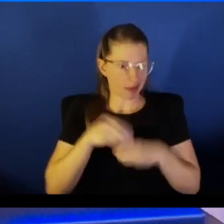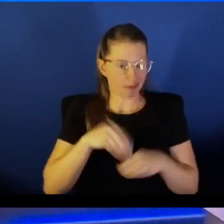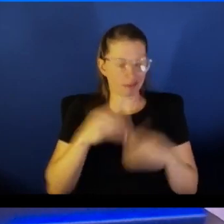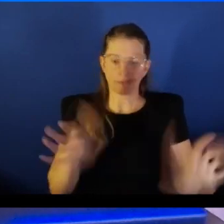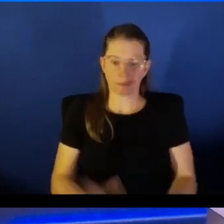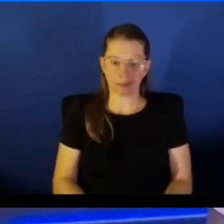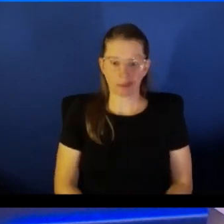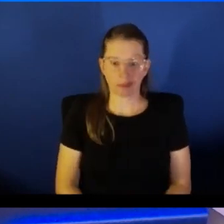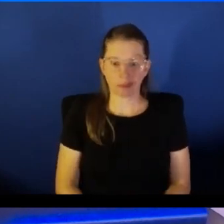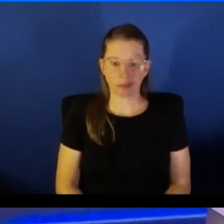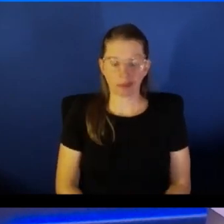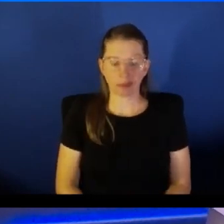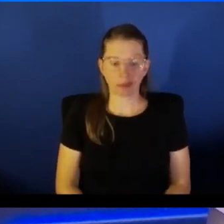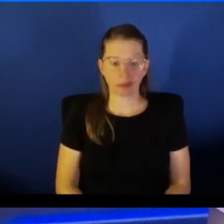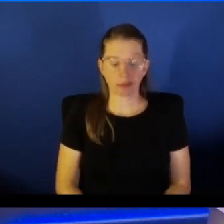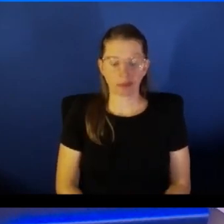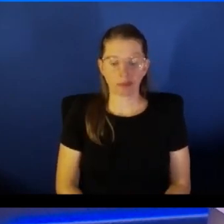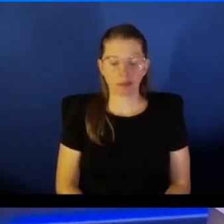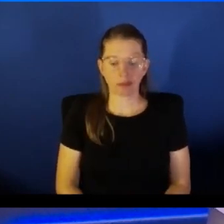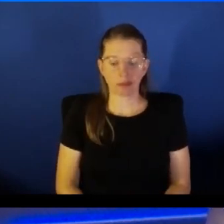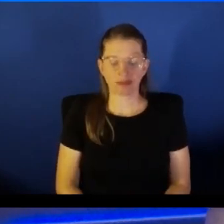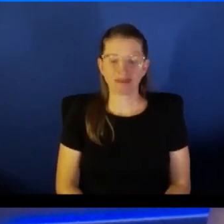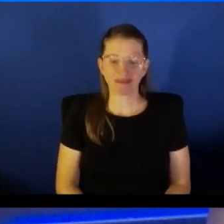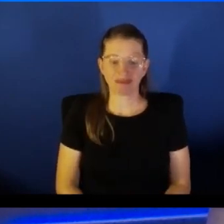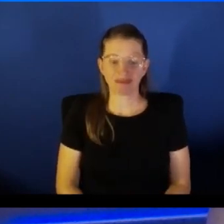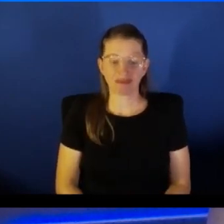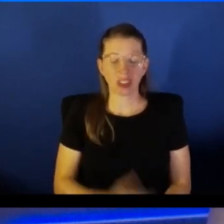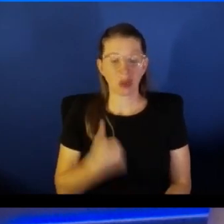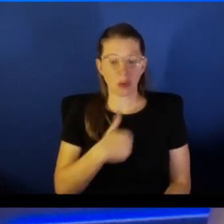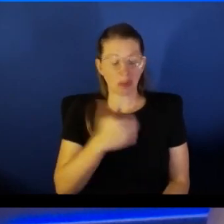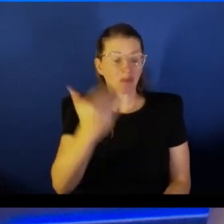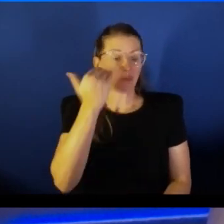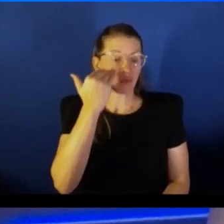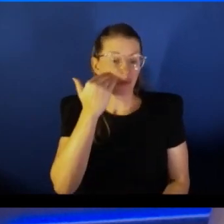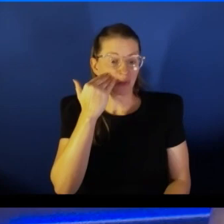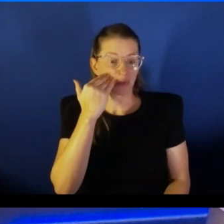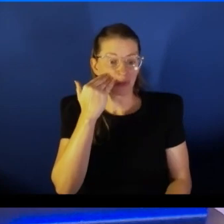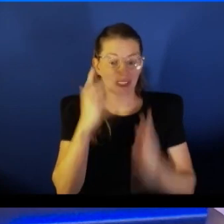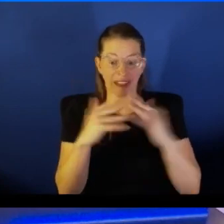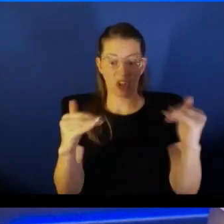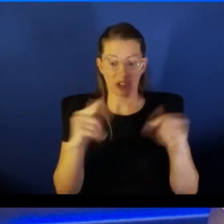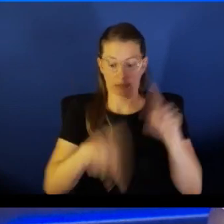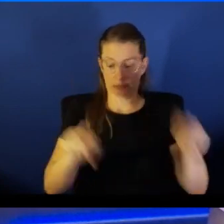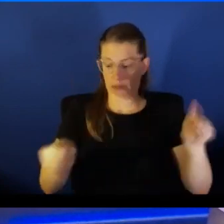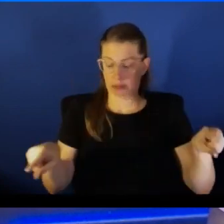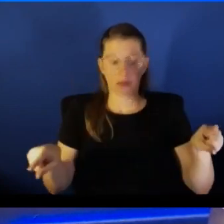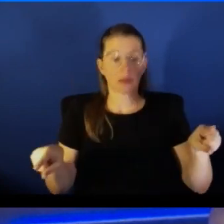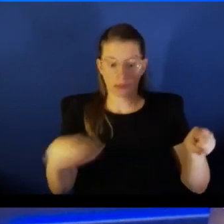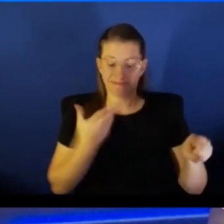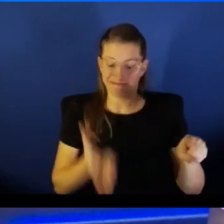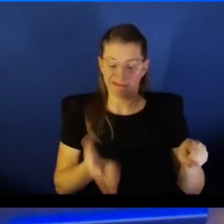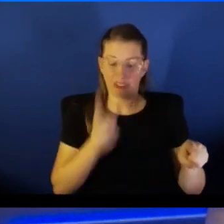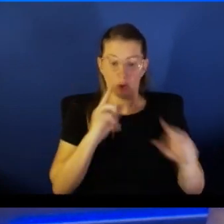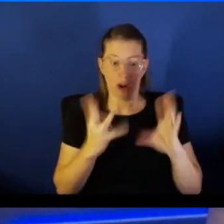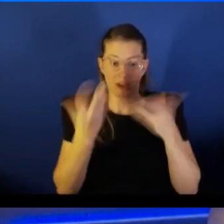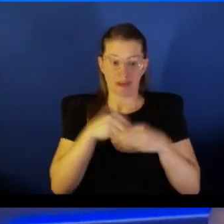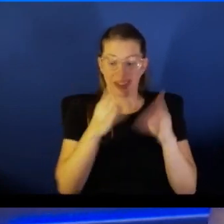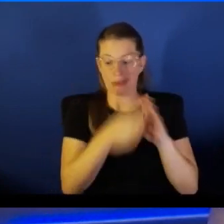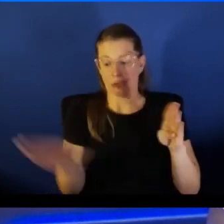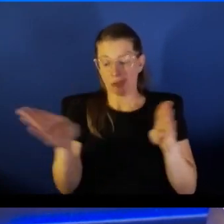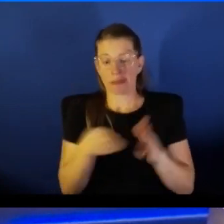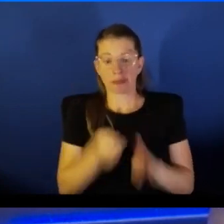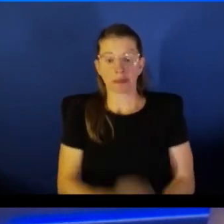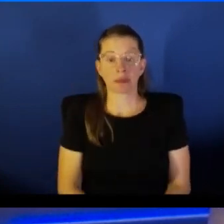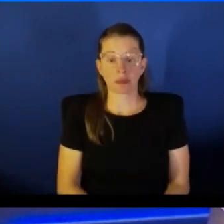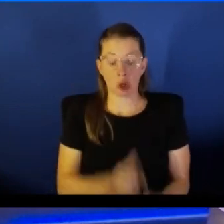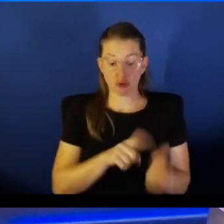that diversity among individuals with autism. Another thing that is really important, that's based on decades of research, is that